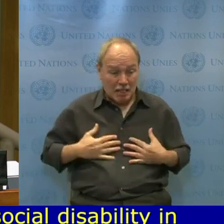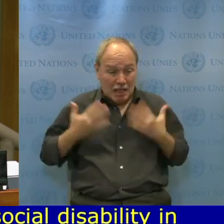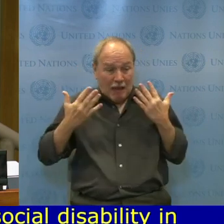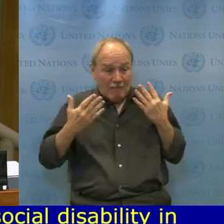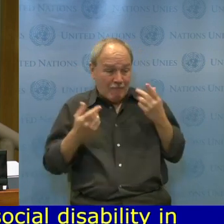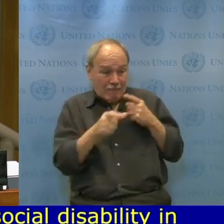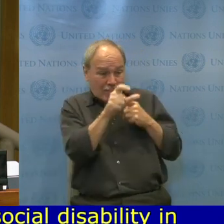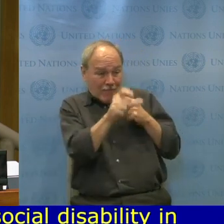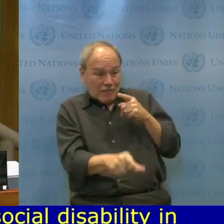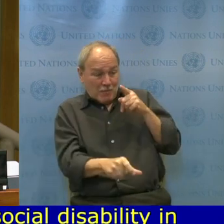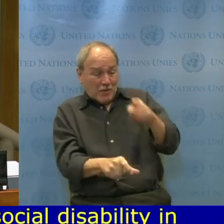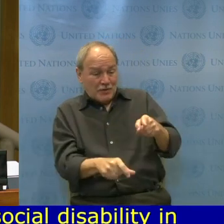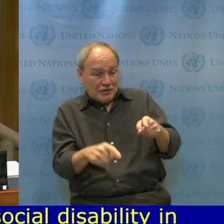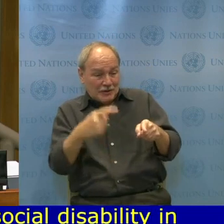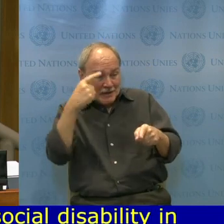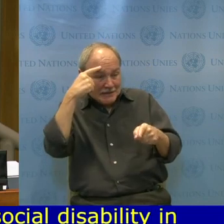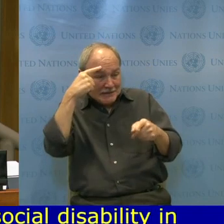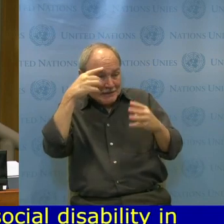psychosocial disability